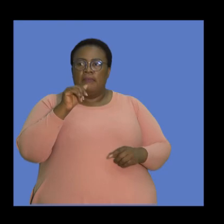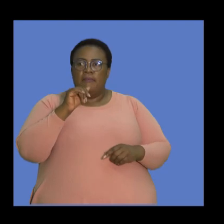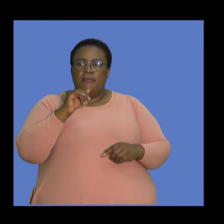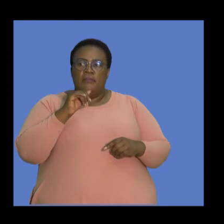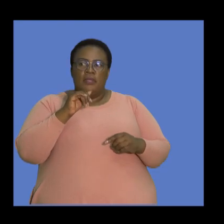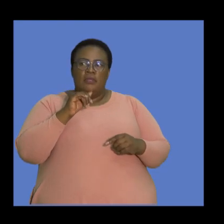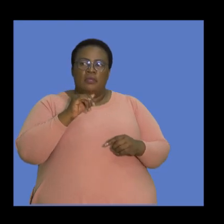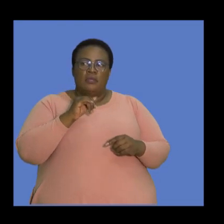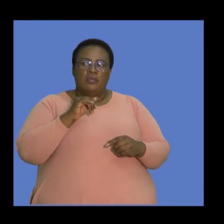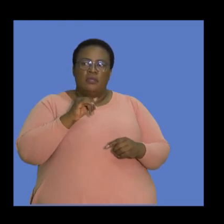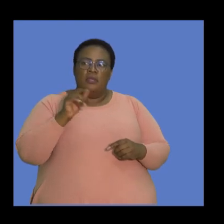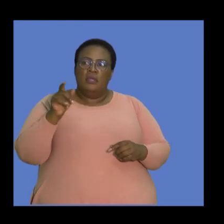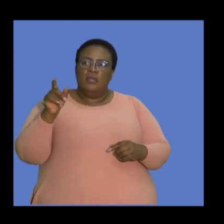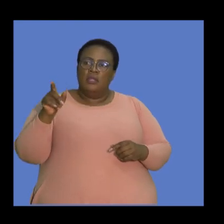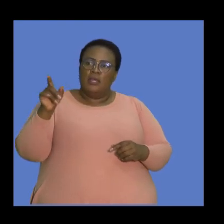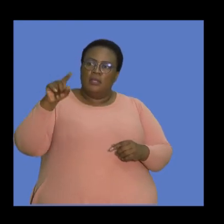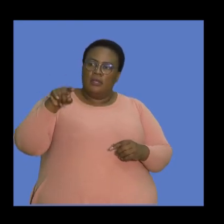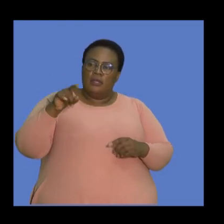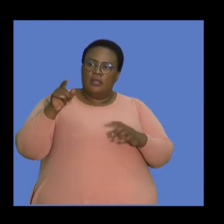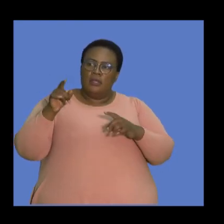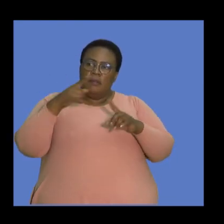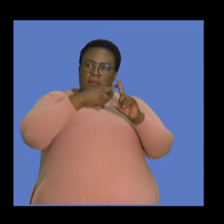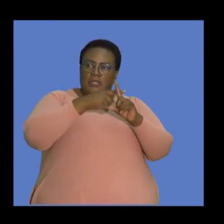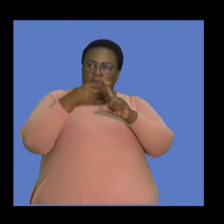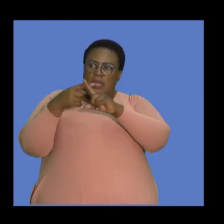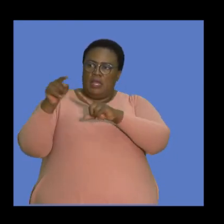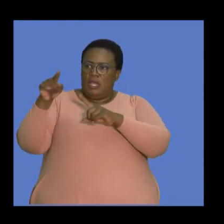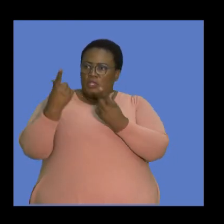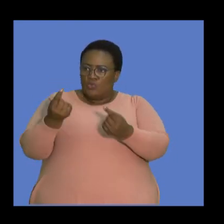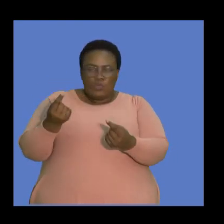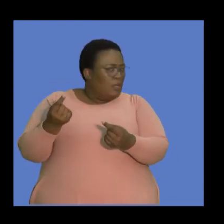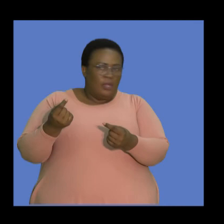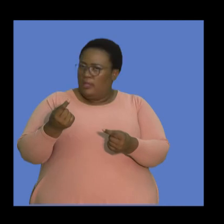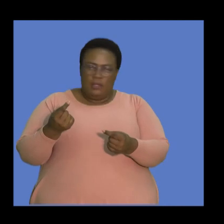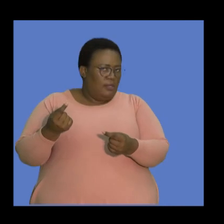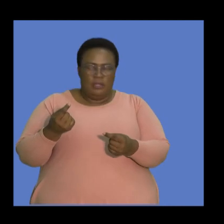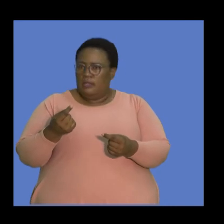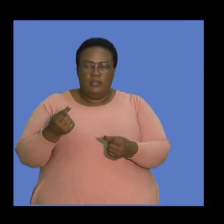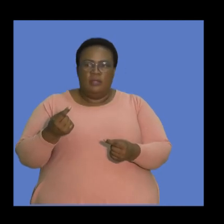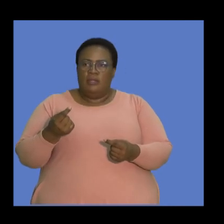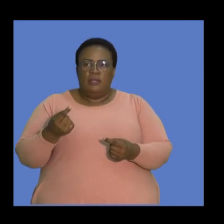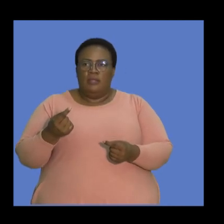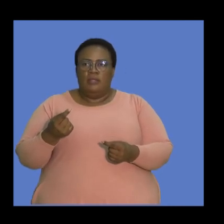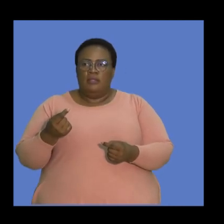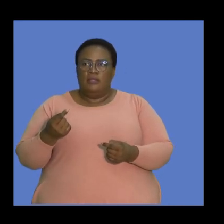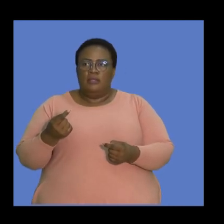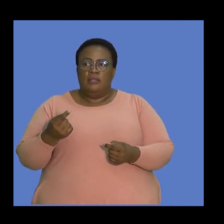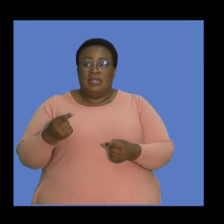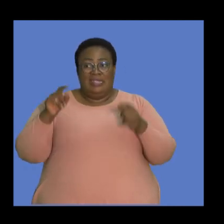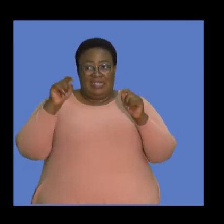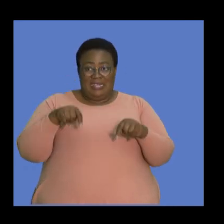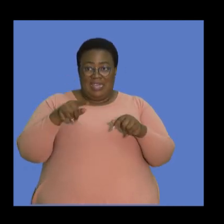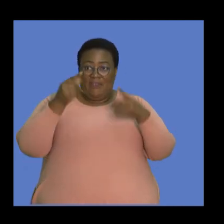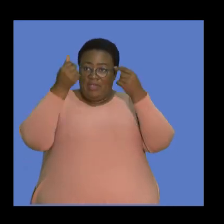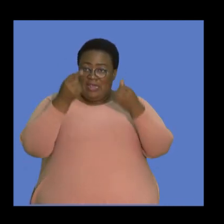use a different color, multiplying this with that and multiplying this with that. Please, really, that does